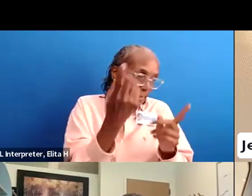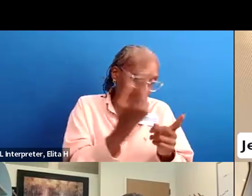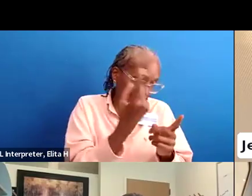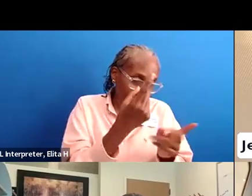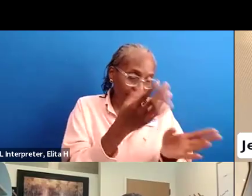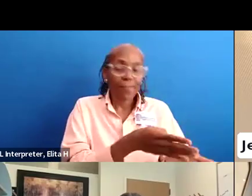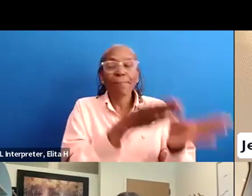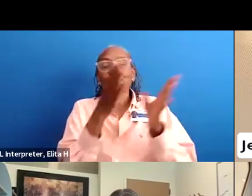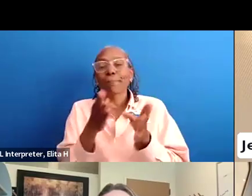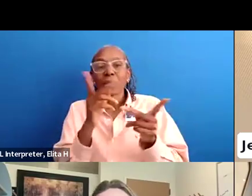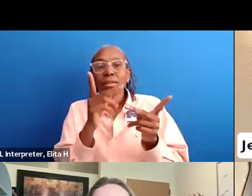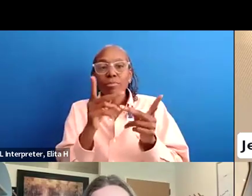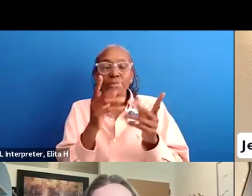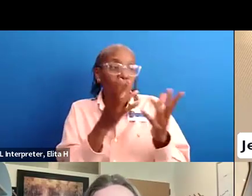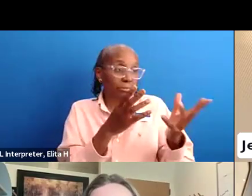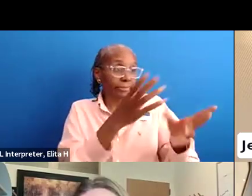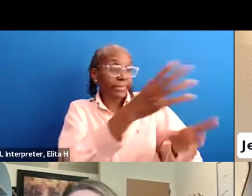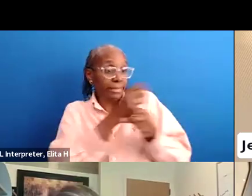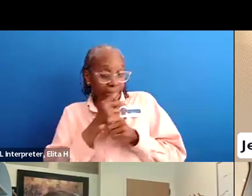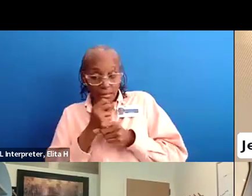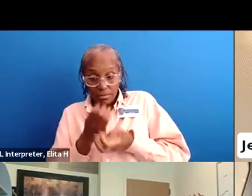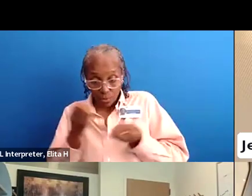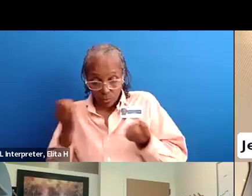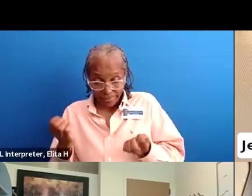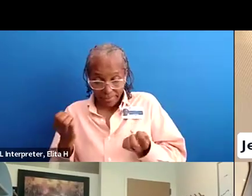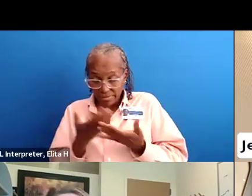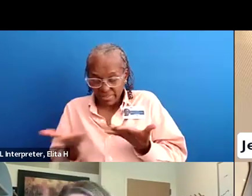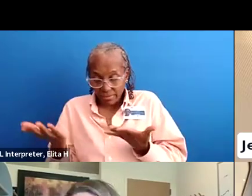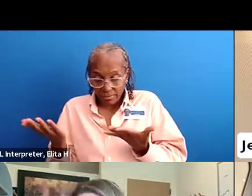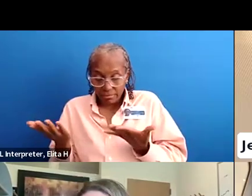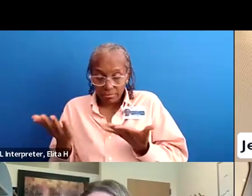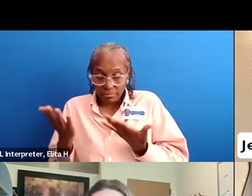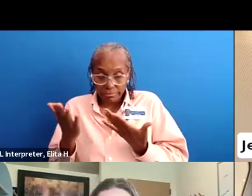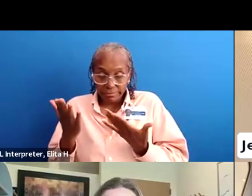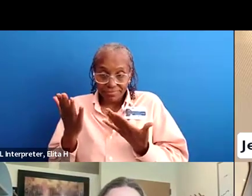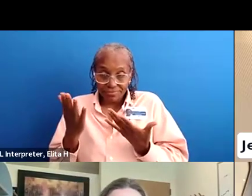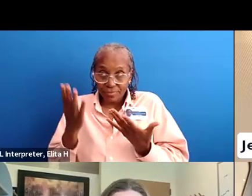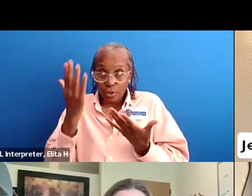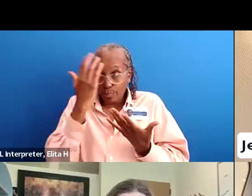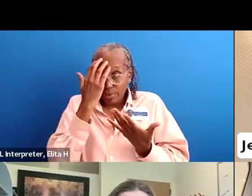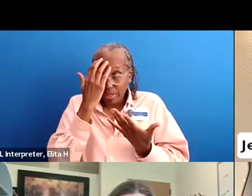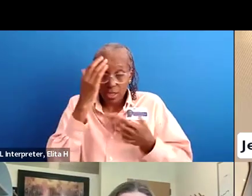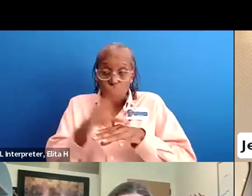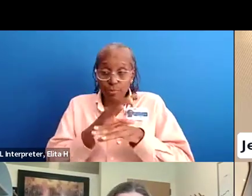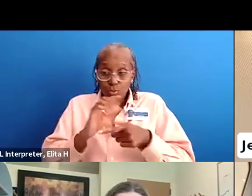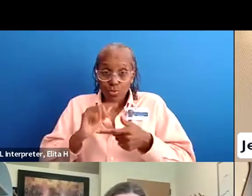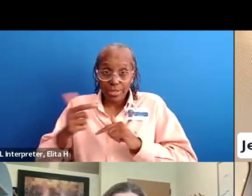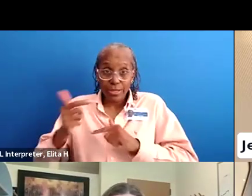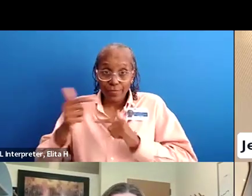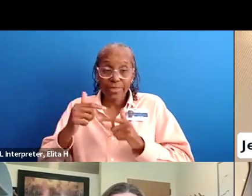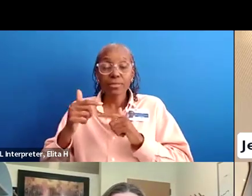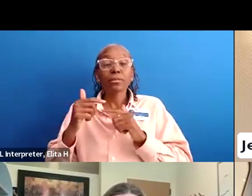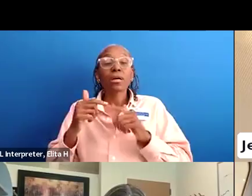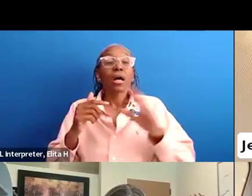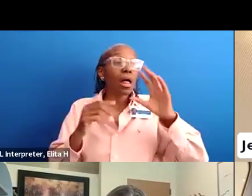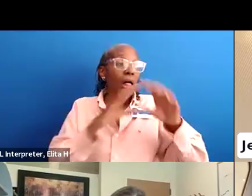that apparatus device, that brain computer interface, and the